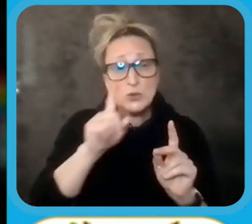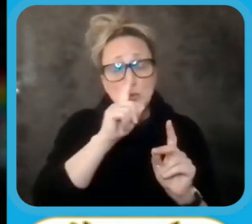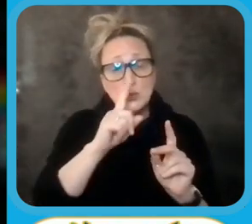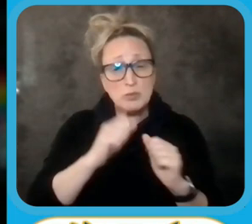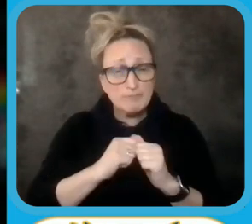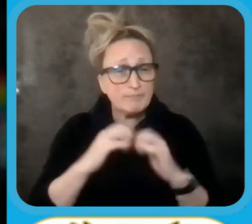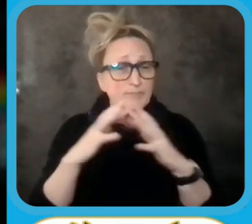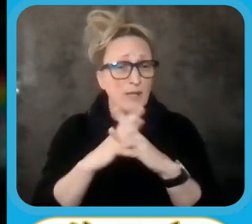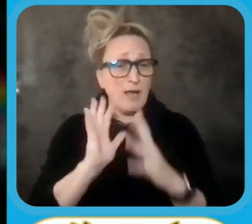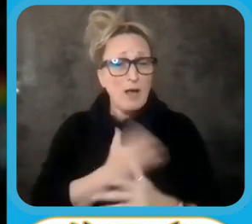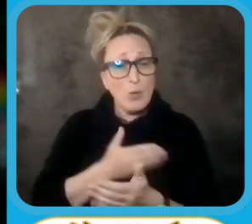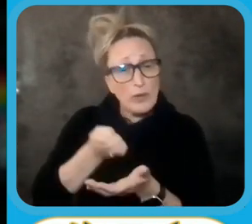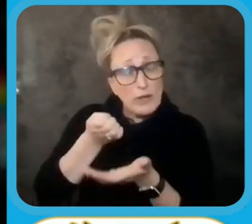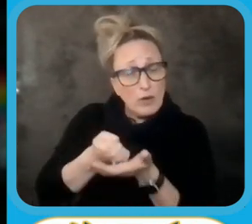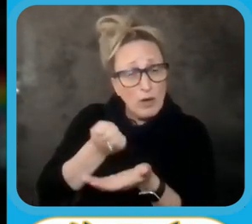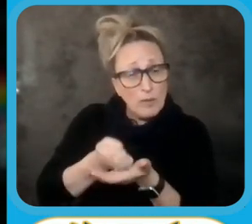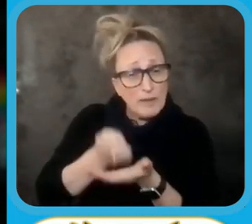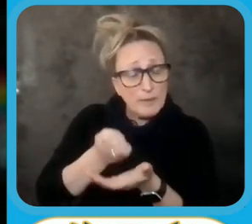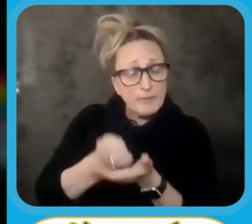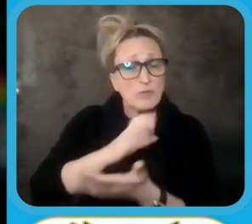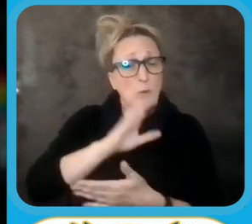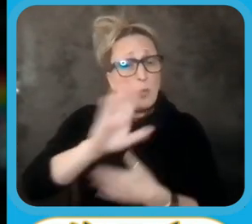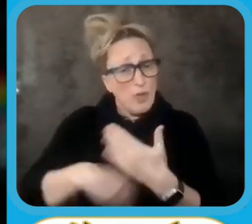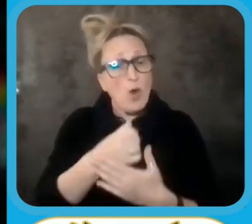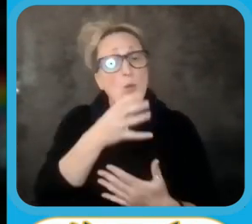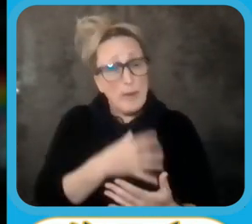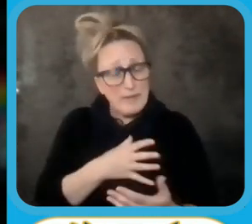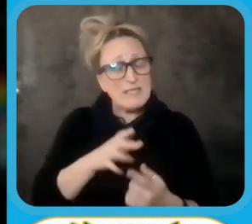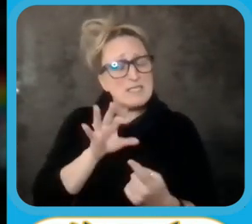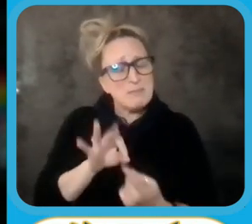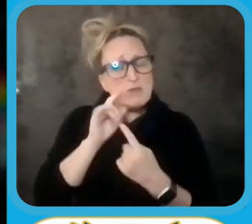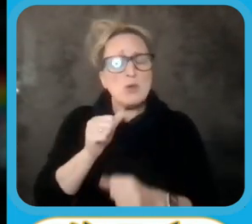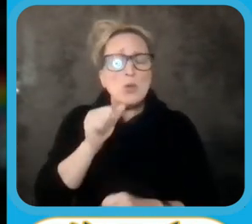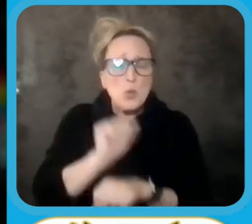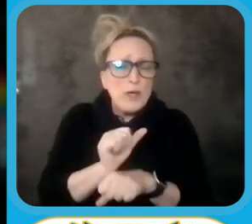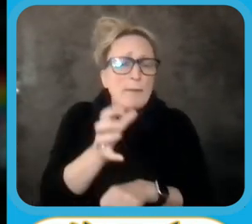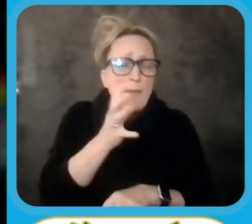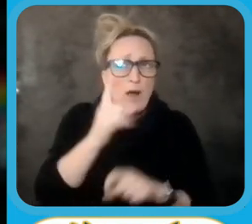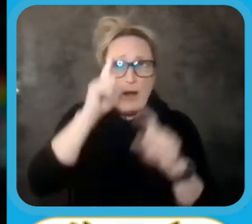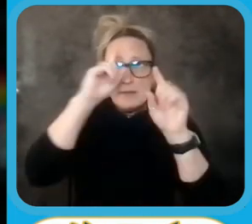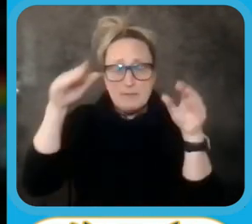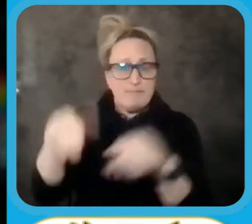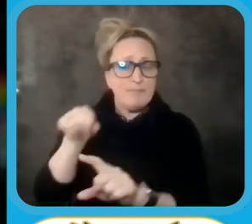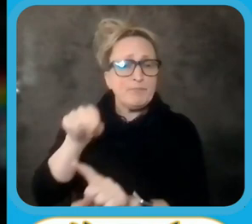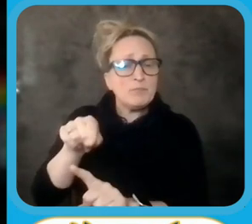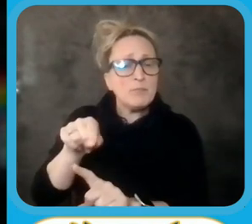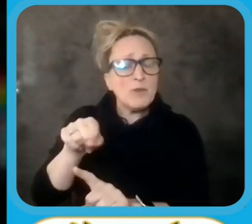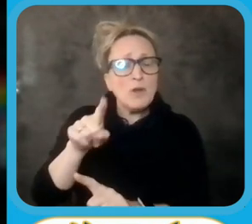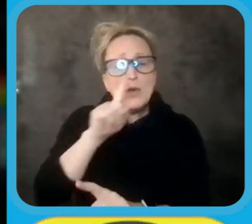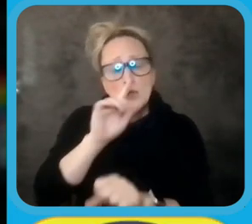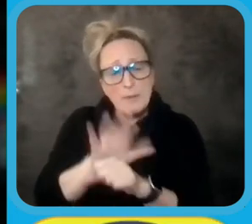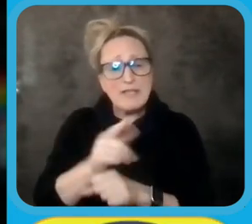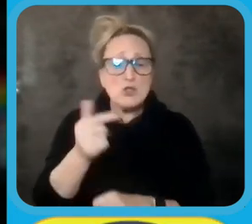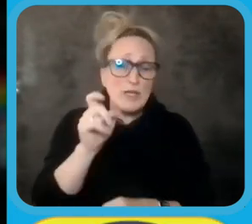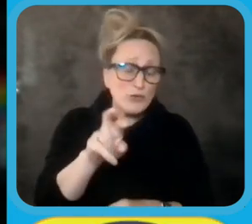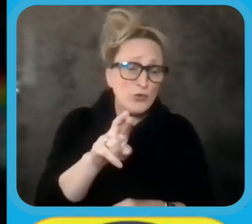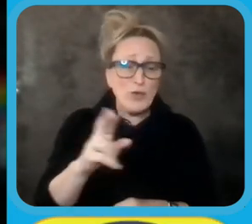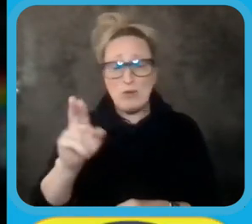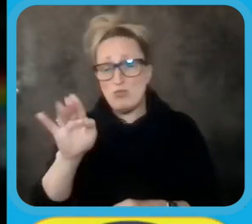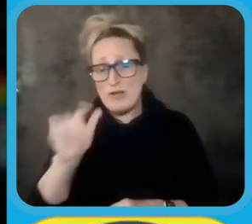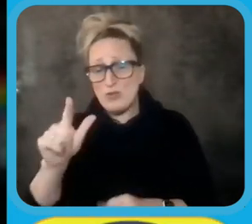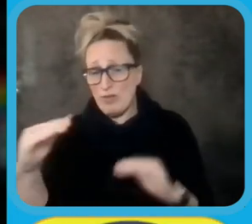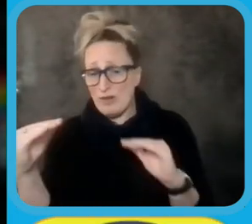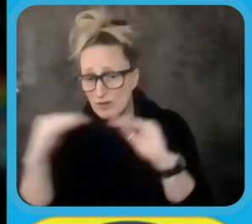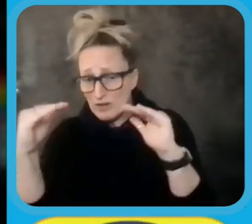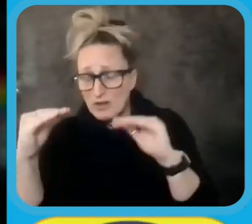our economy with all women, especially working moms, in mind, to recommit to gender and racial equity, and